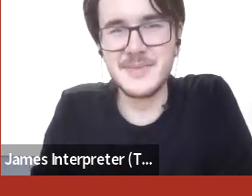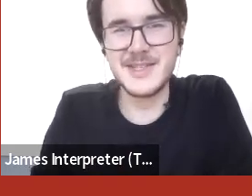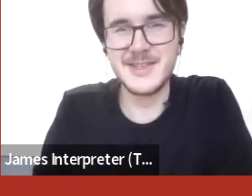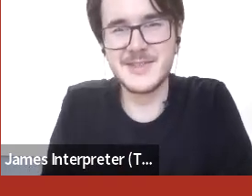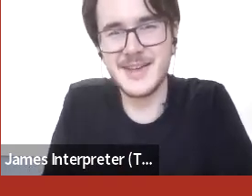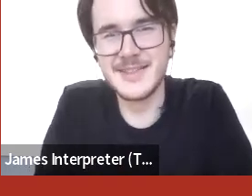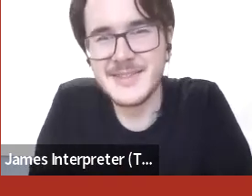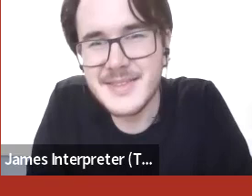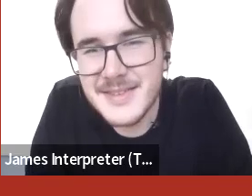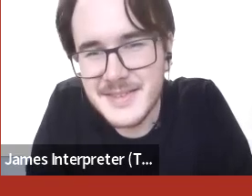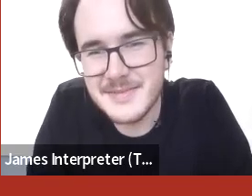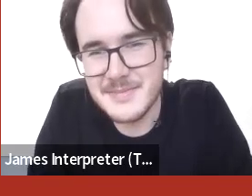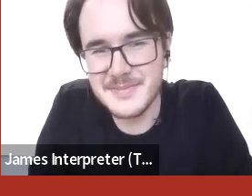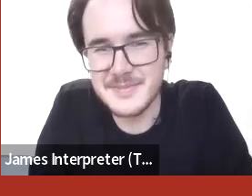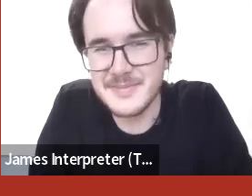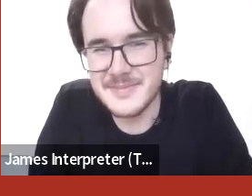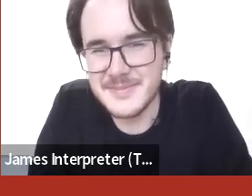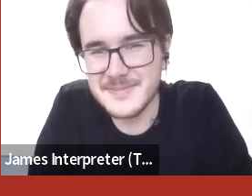Lovely to meet you as well.